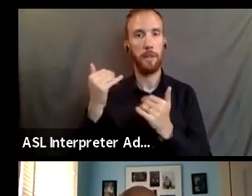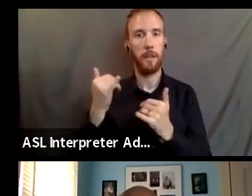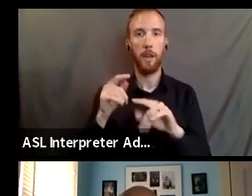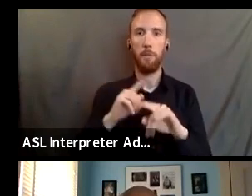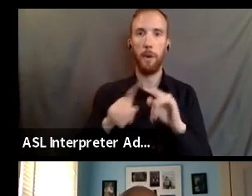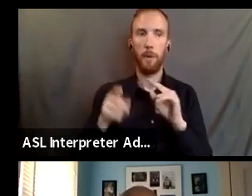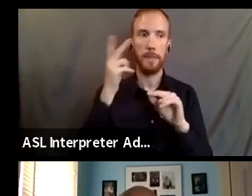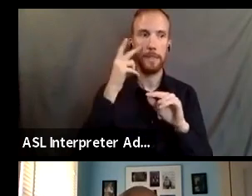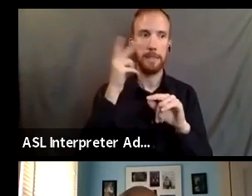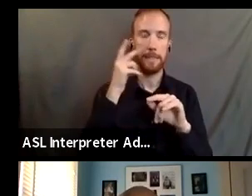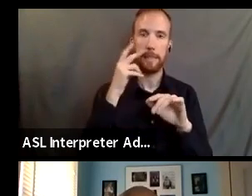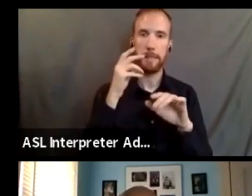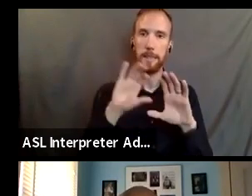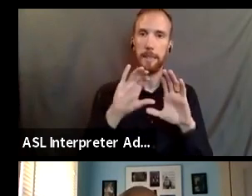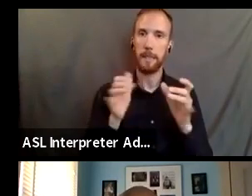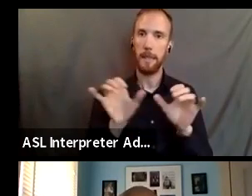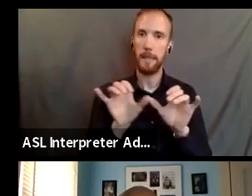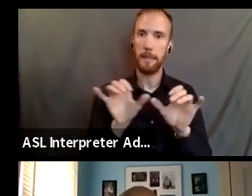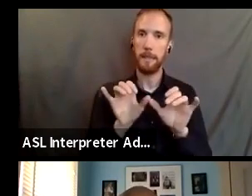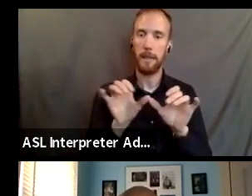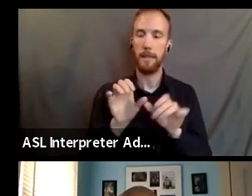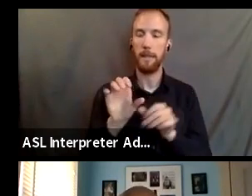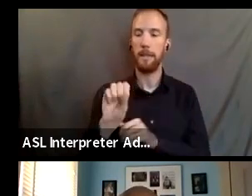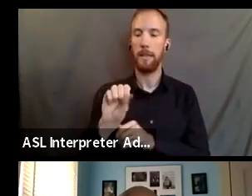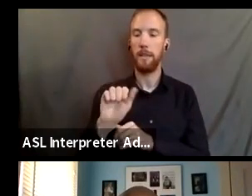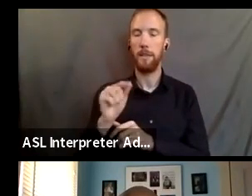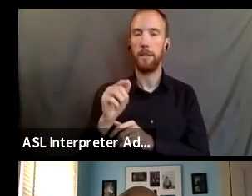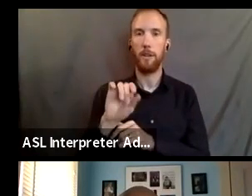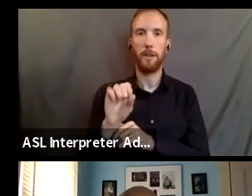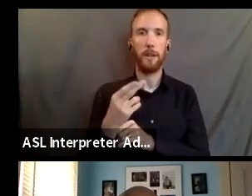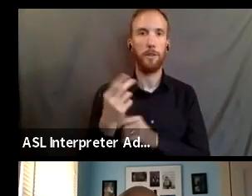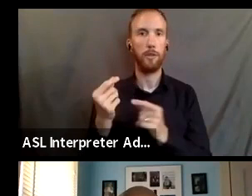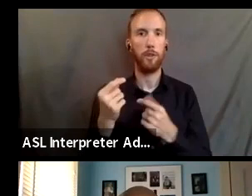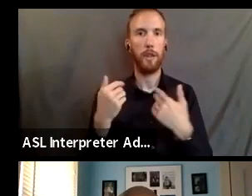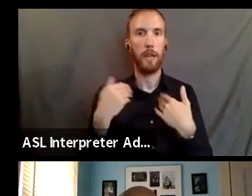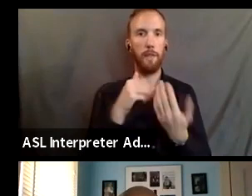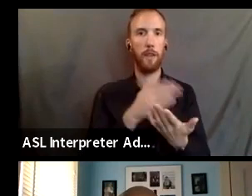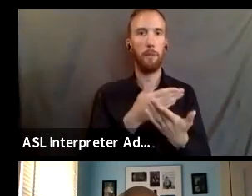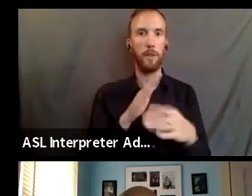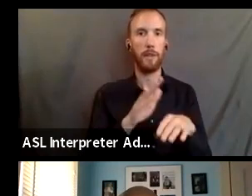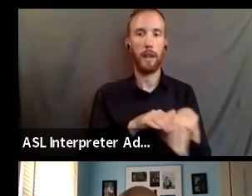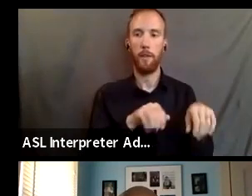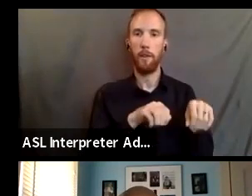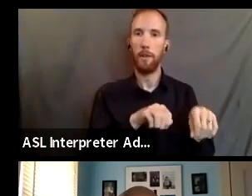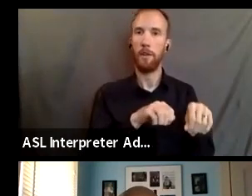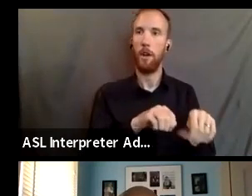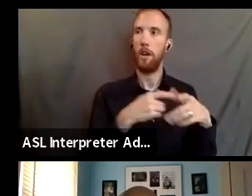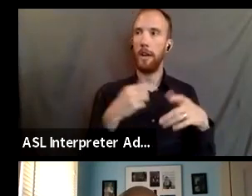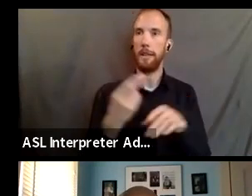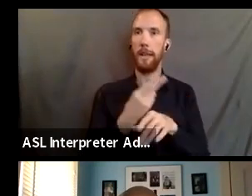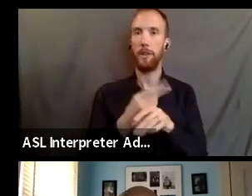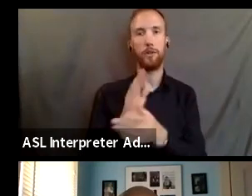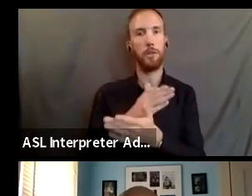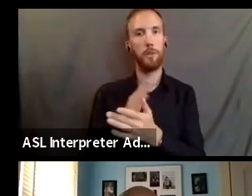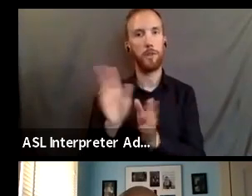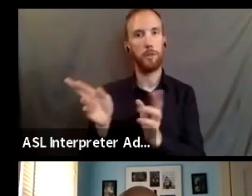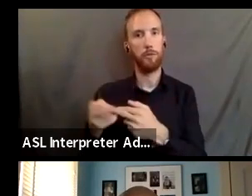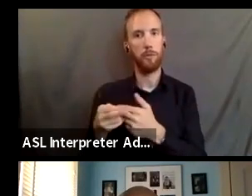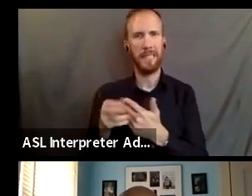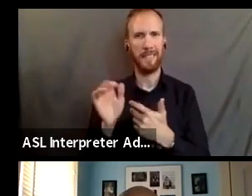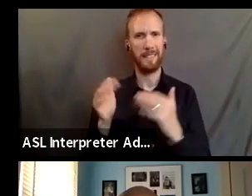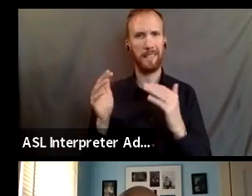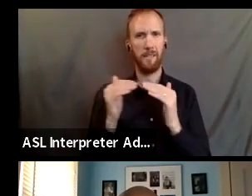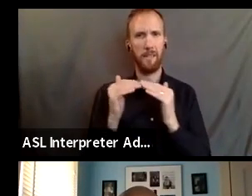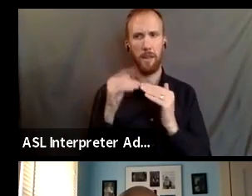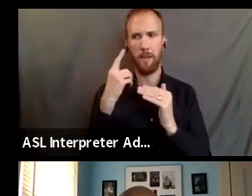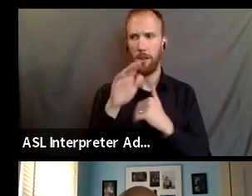class size saganash administration moved music to a cart and opened a third classroom however is that fair for the entire community the student body and the